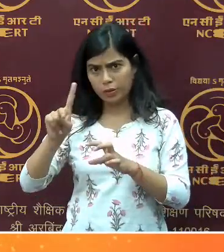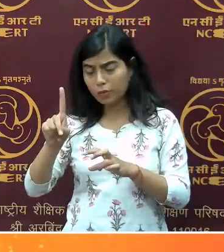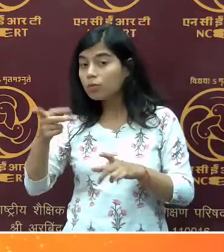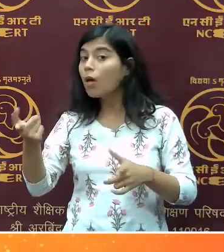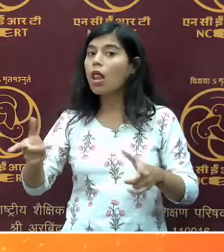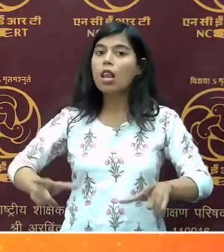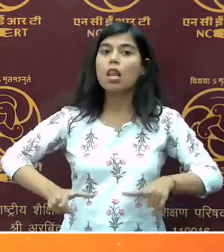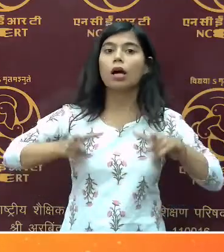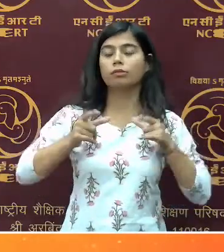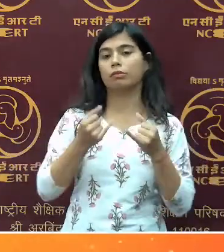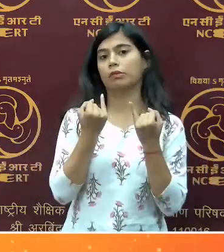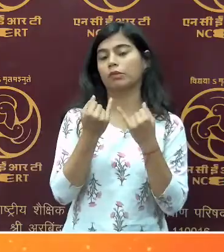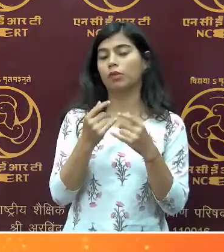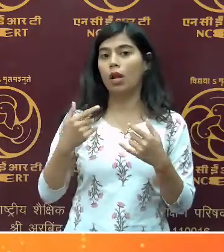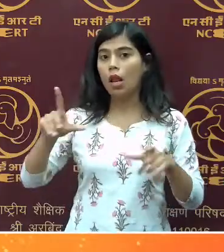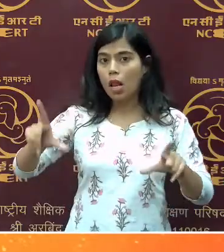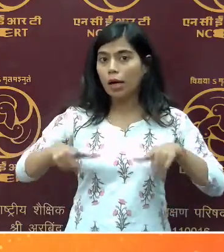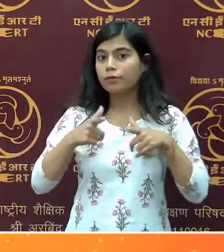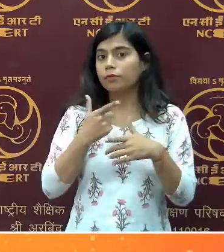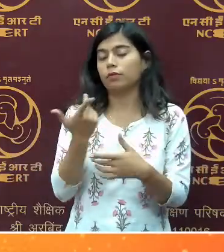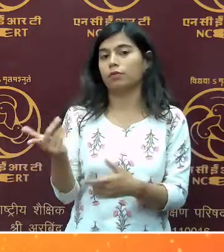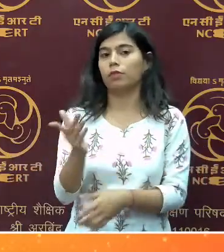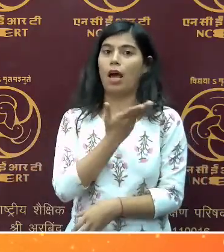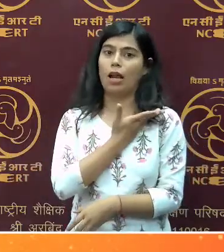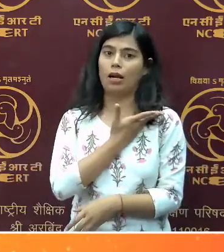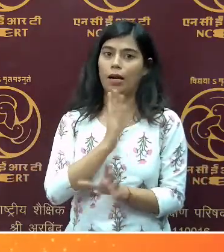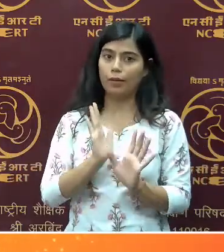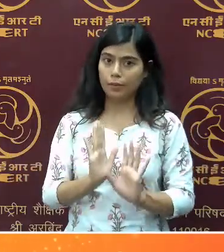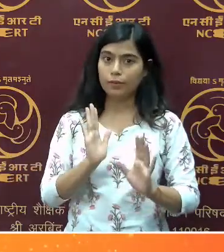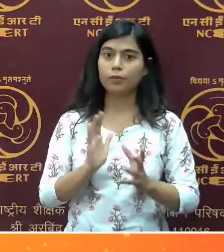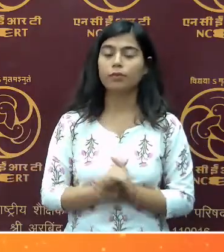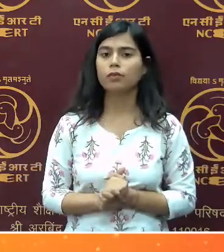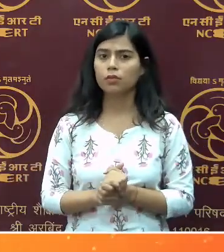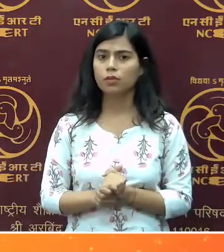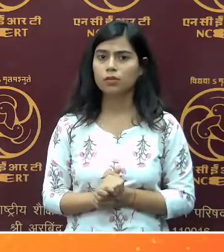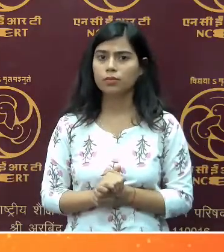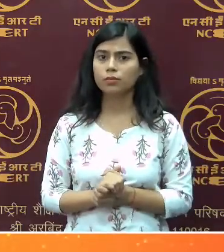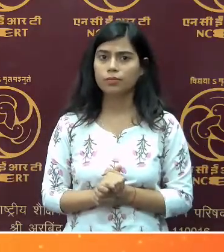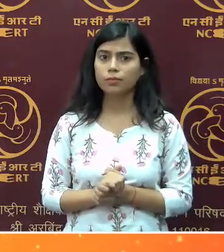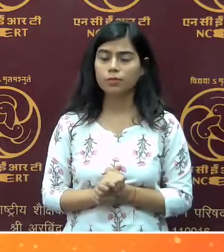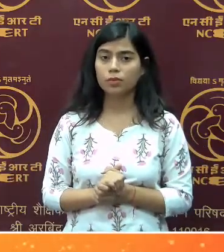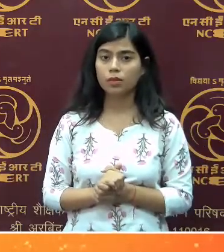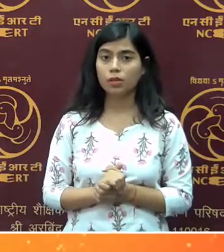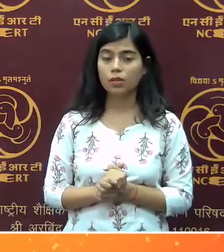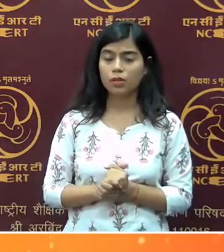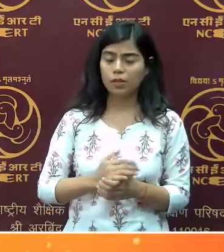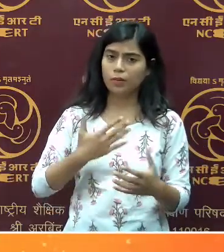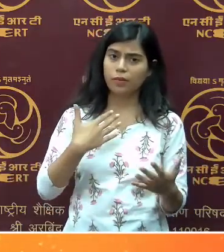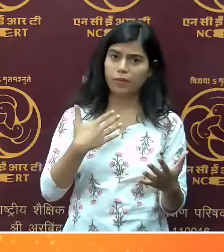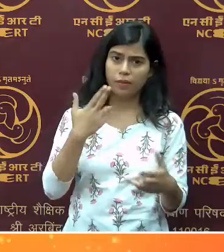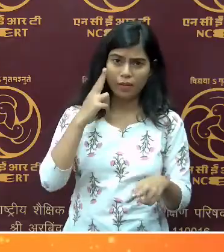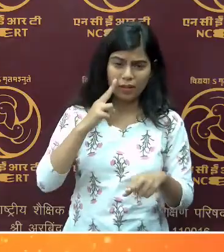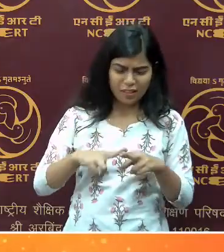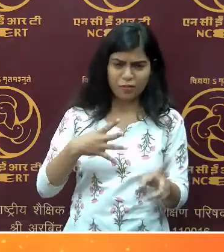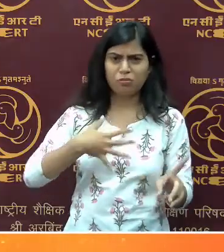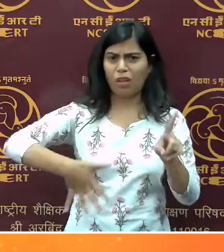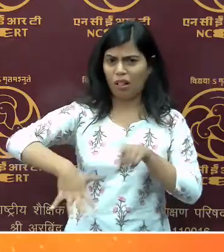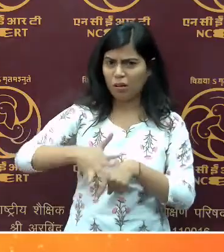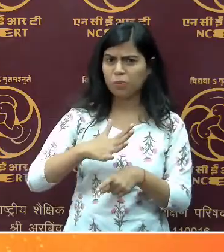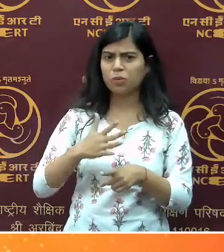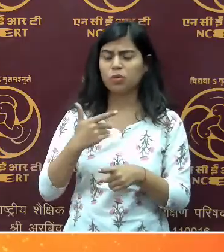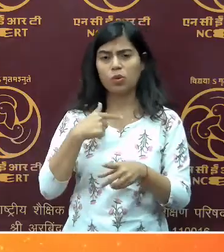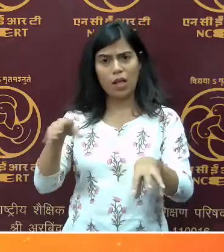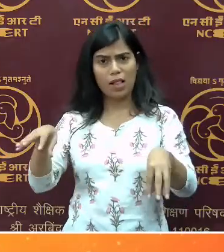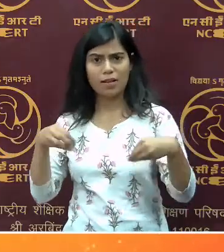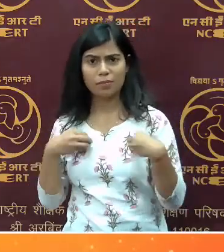a right to life, which cannot be denied even by the state under any circumstances